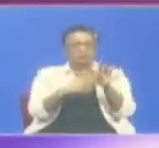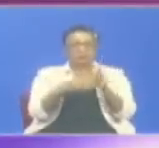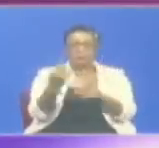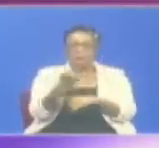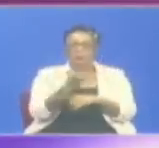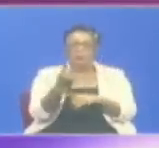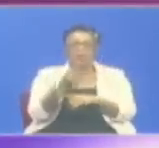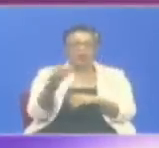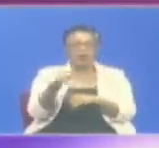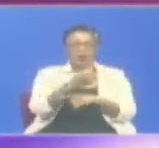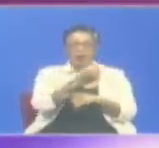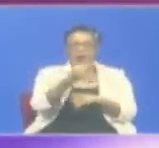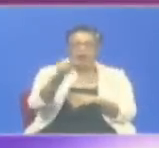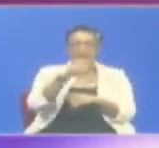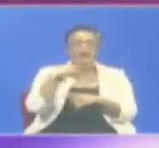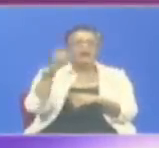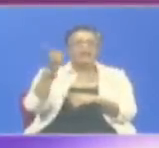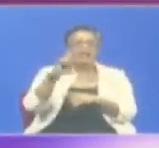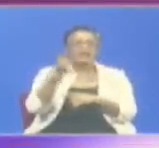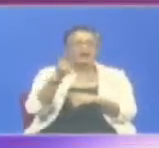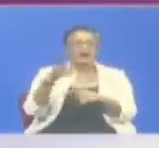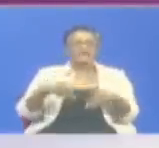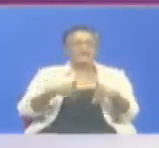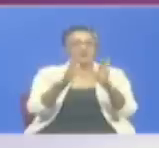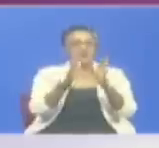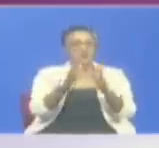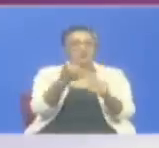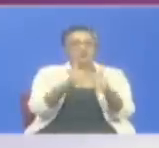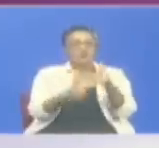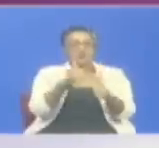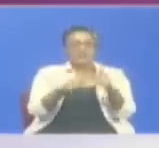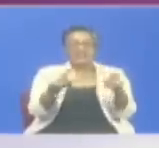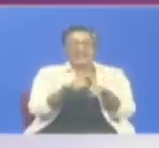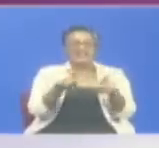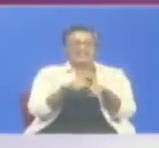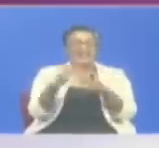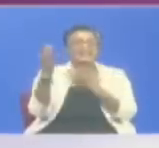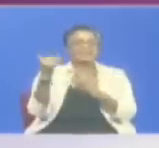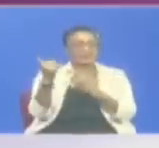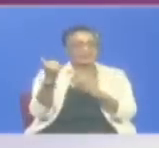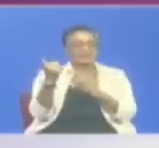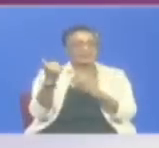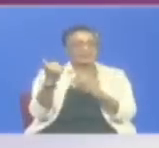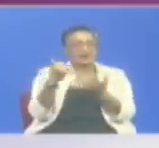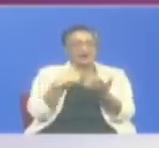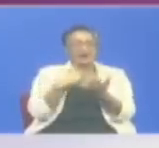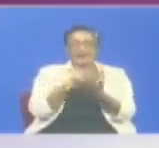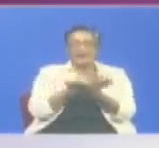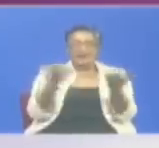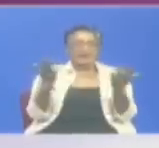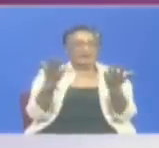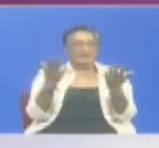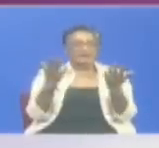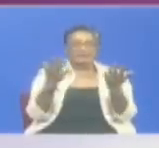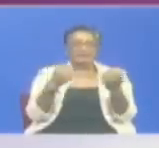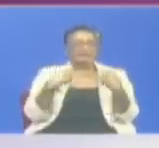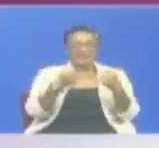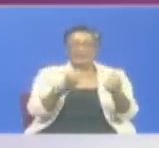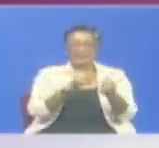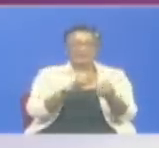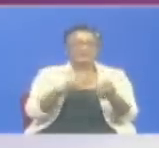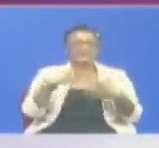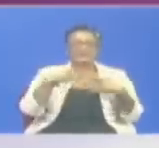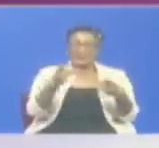on Kenyatta Avenue, just behind us here, which, as is expected, was devoid of any traffic. Interestingly, President Kenyatta